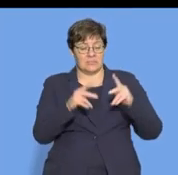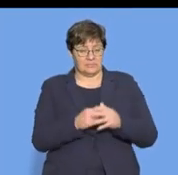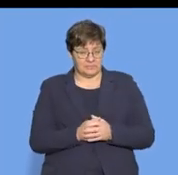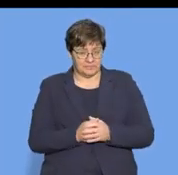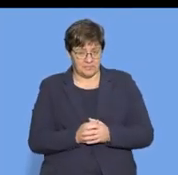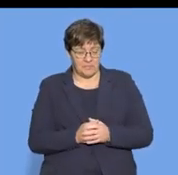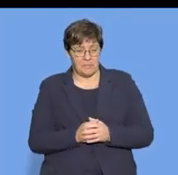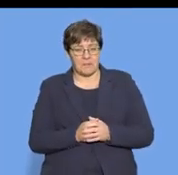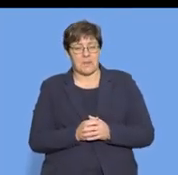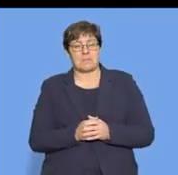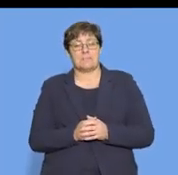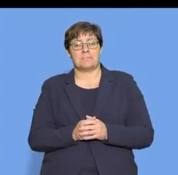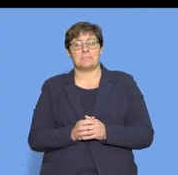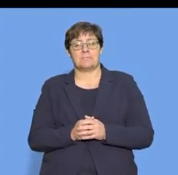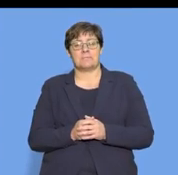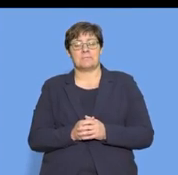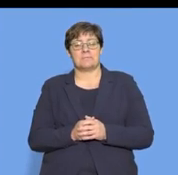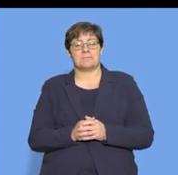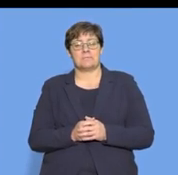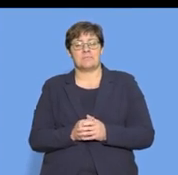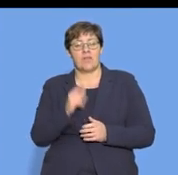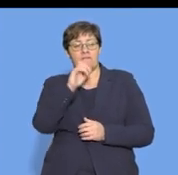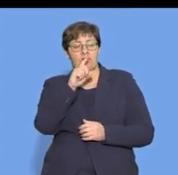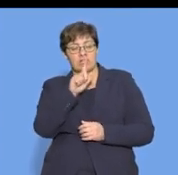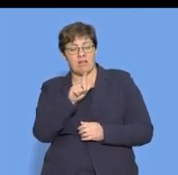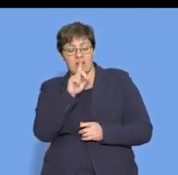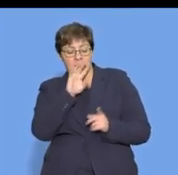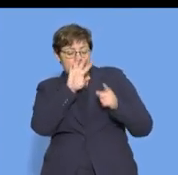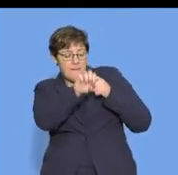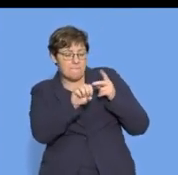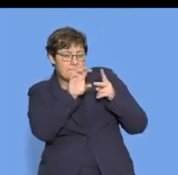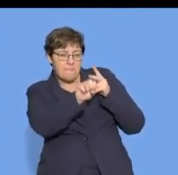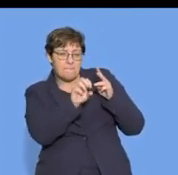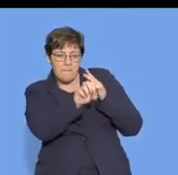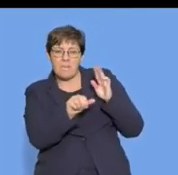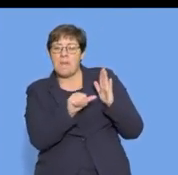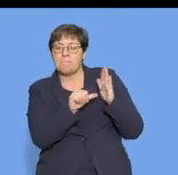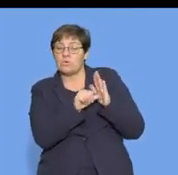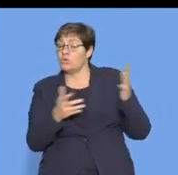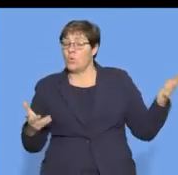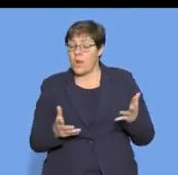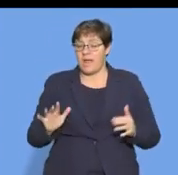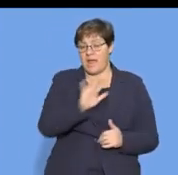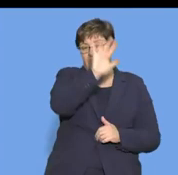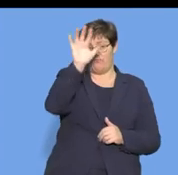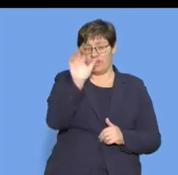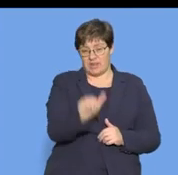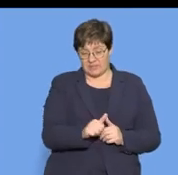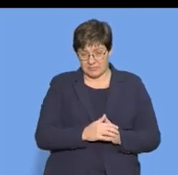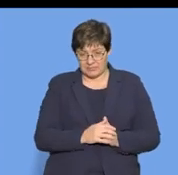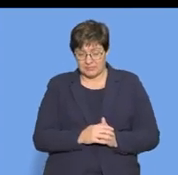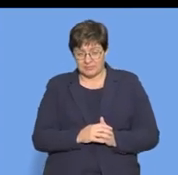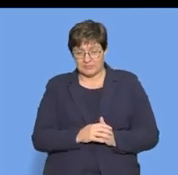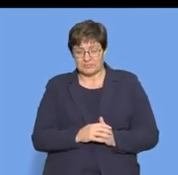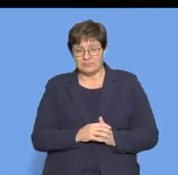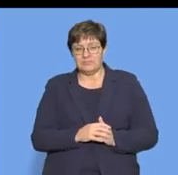All right, now let's have a look at the important fossil sites that we find in Africa.